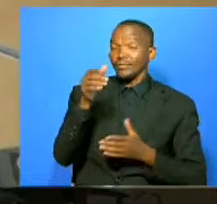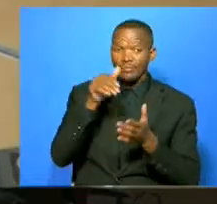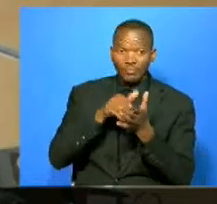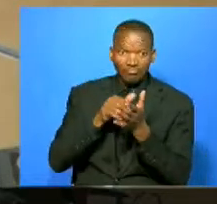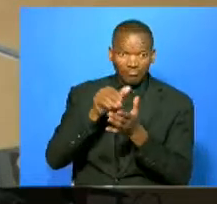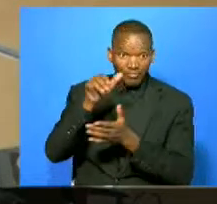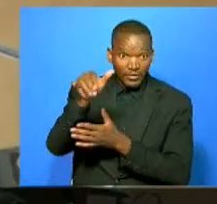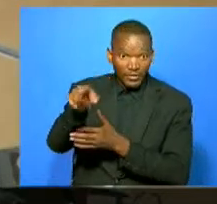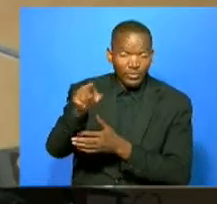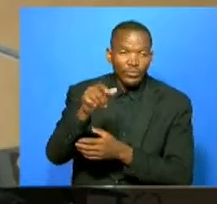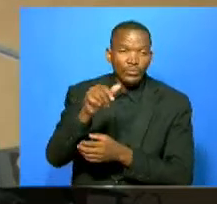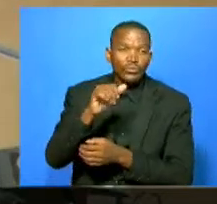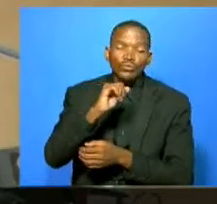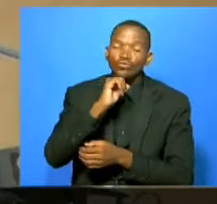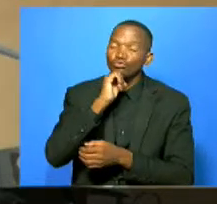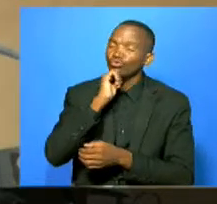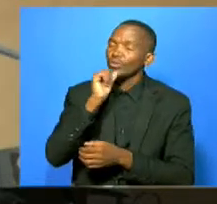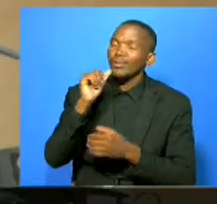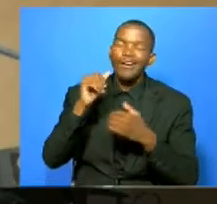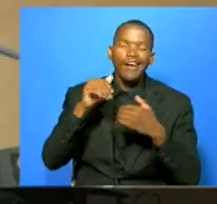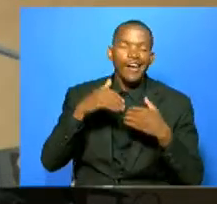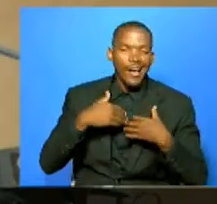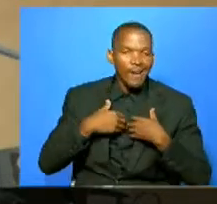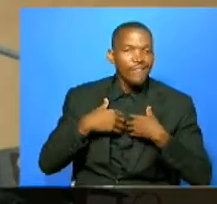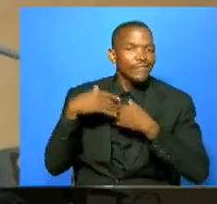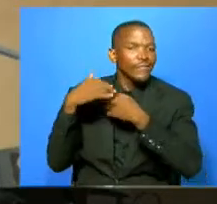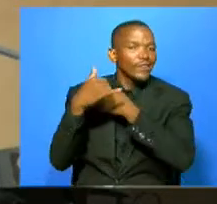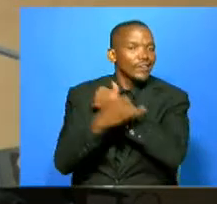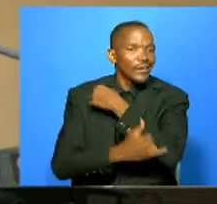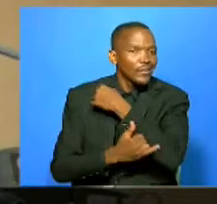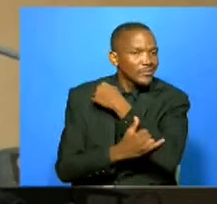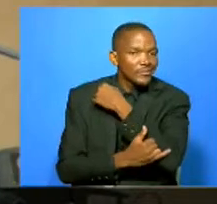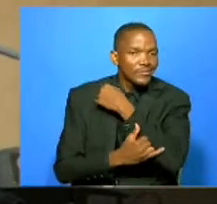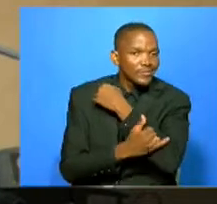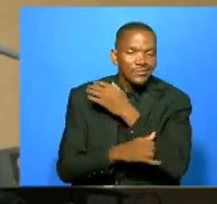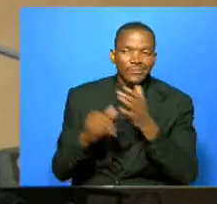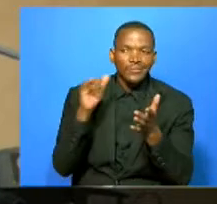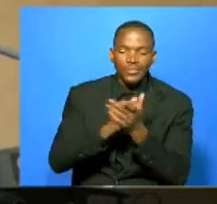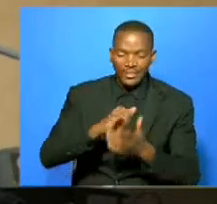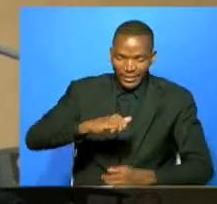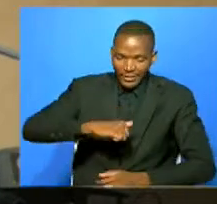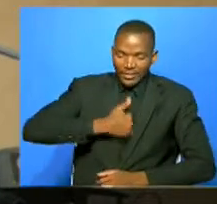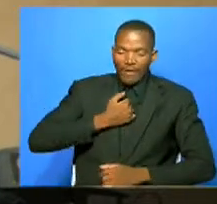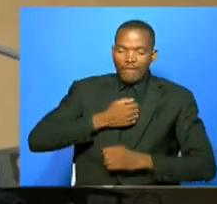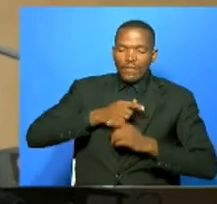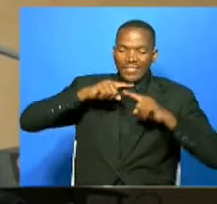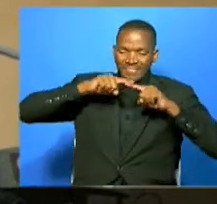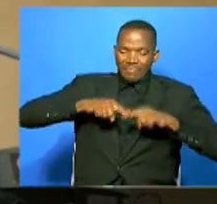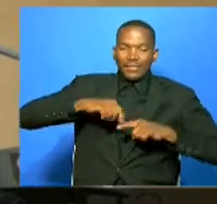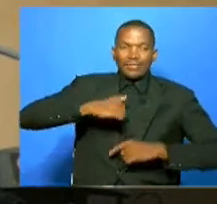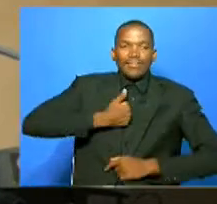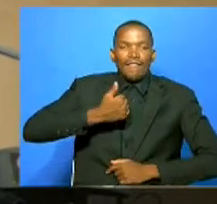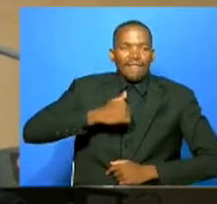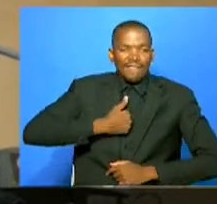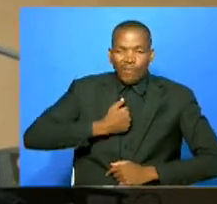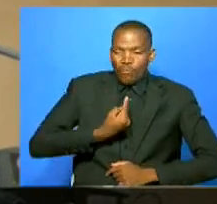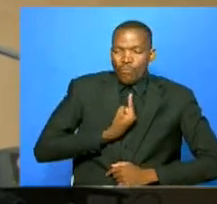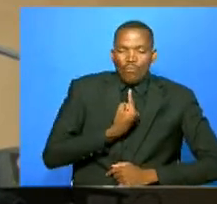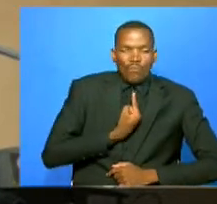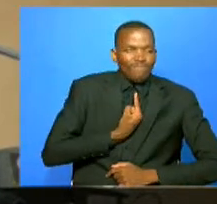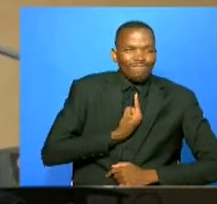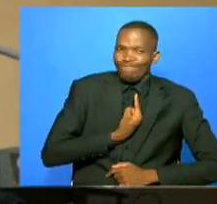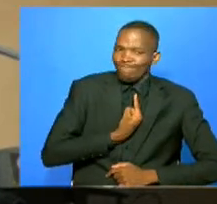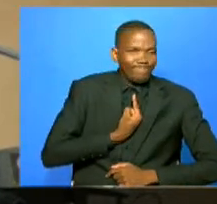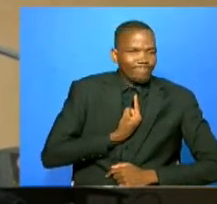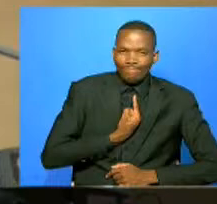no country that is self-sufficient on its own, and that there